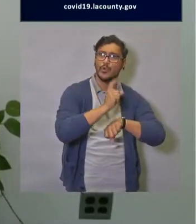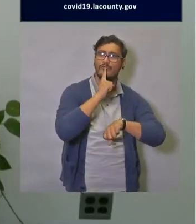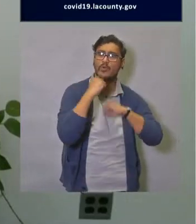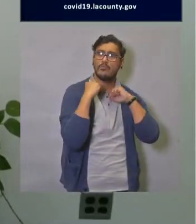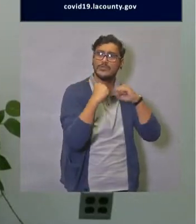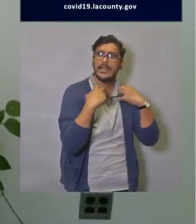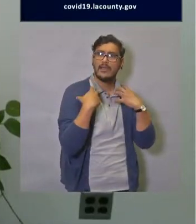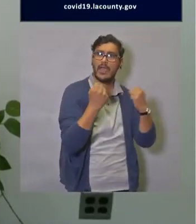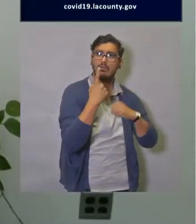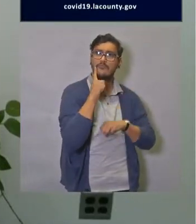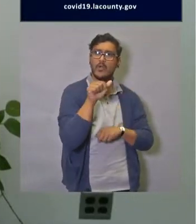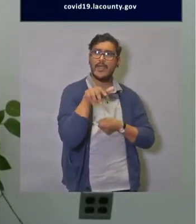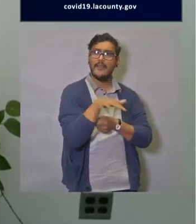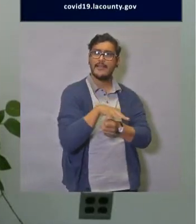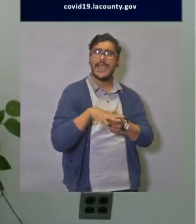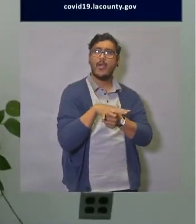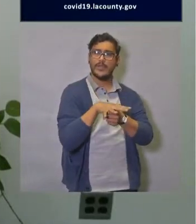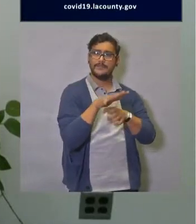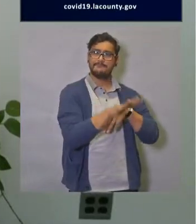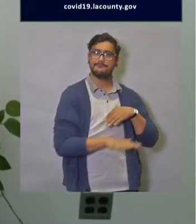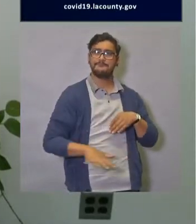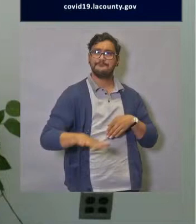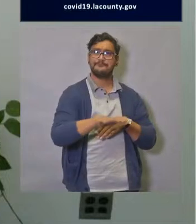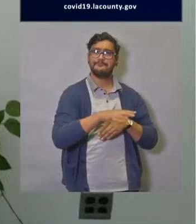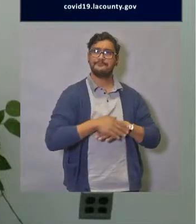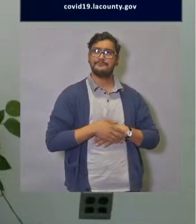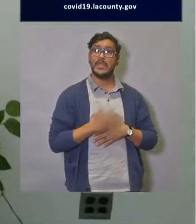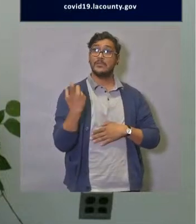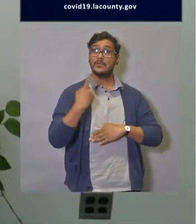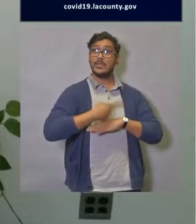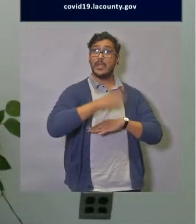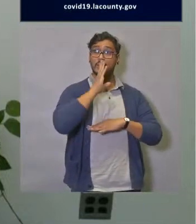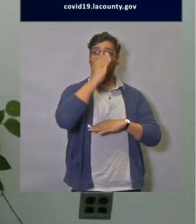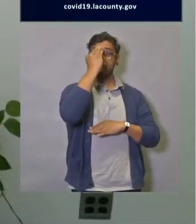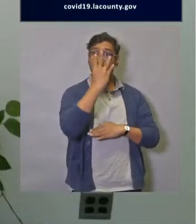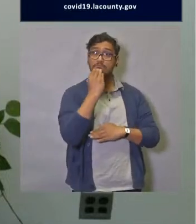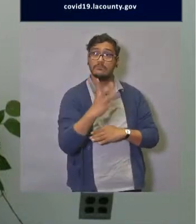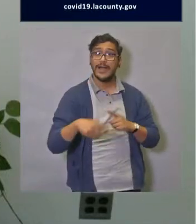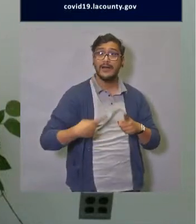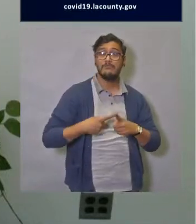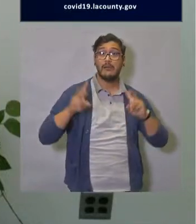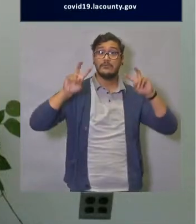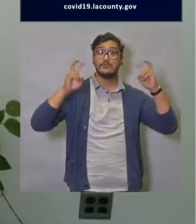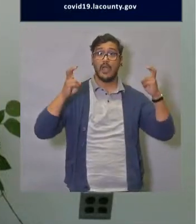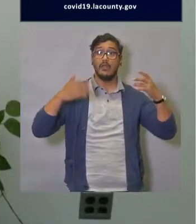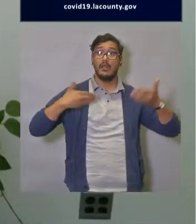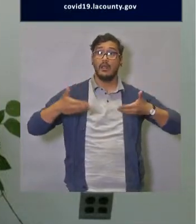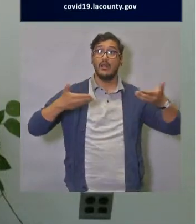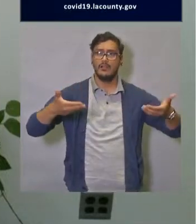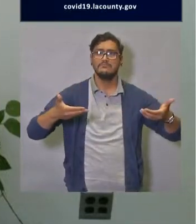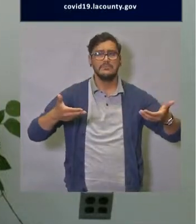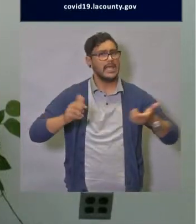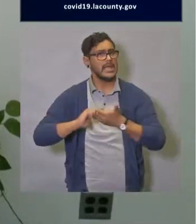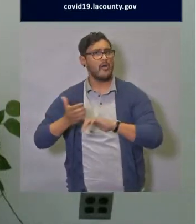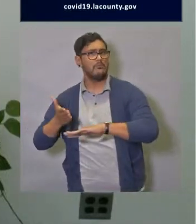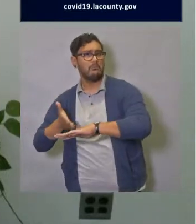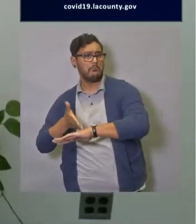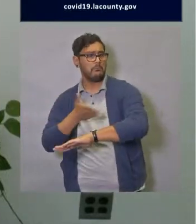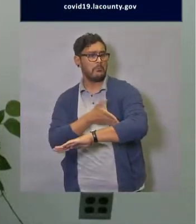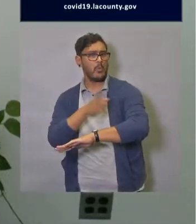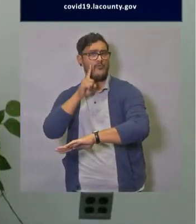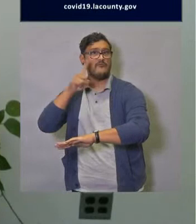health of LA County. Today, I'll be providing updates on our current status and the progress we've made in reducing transmission